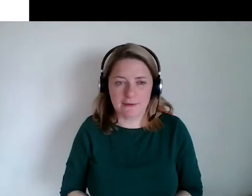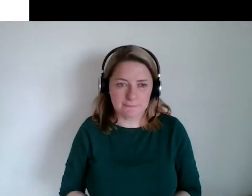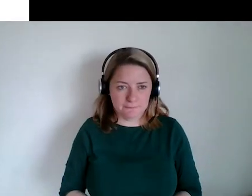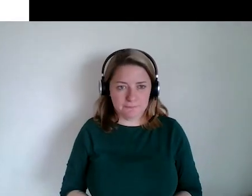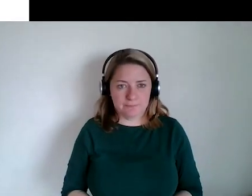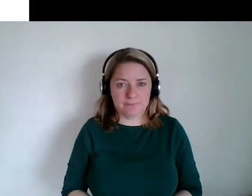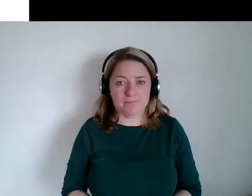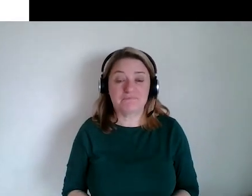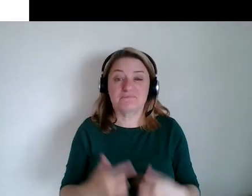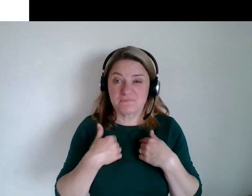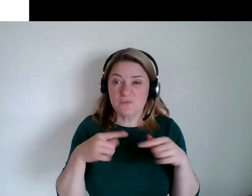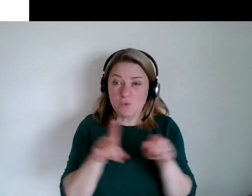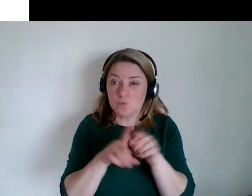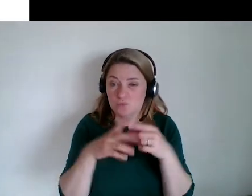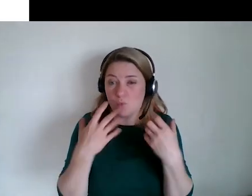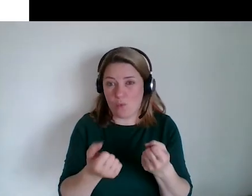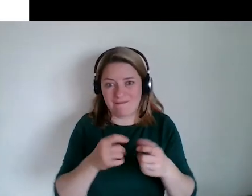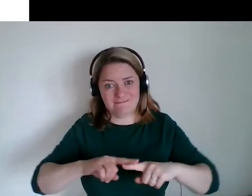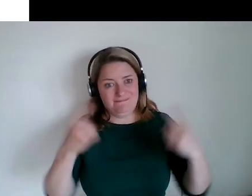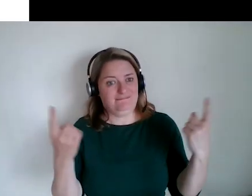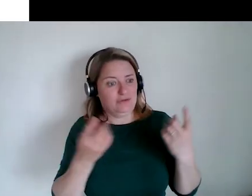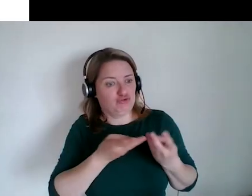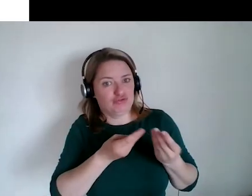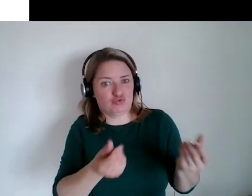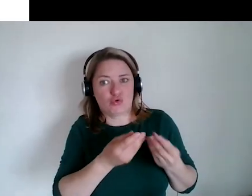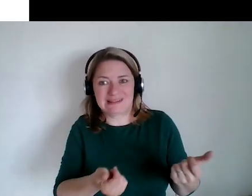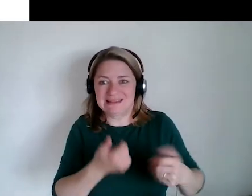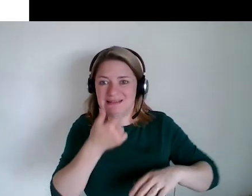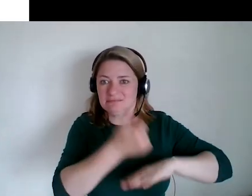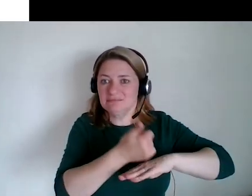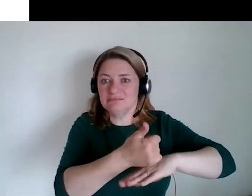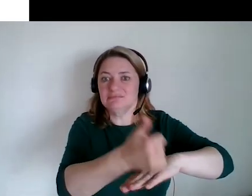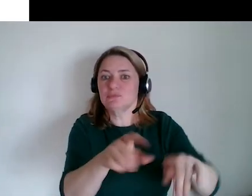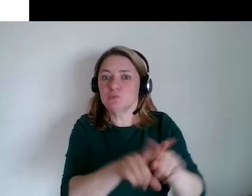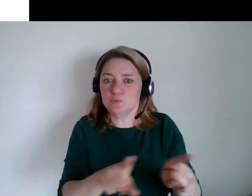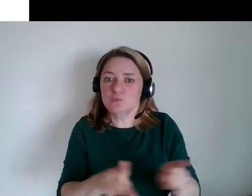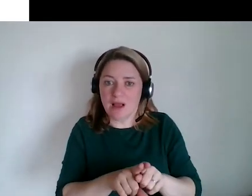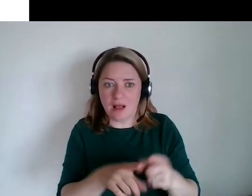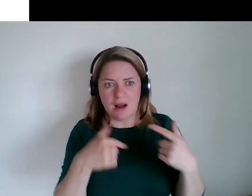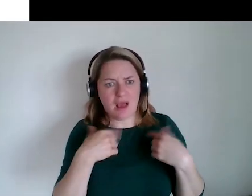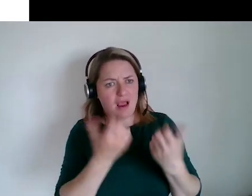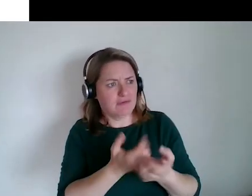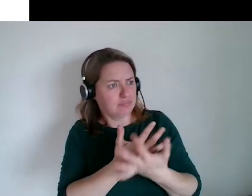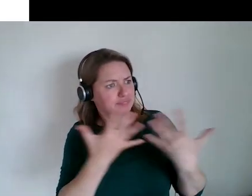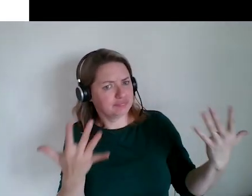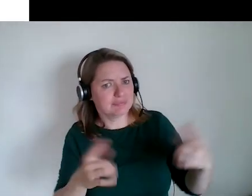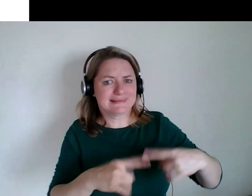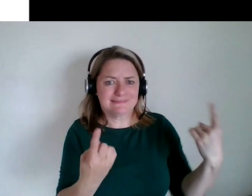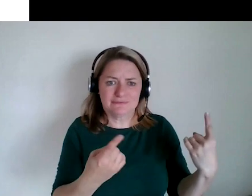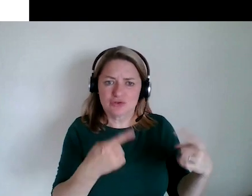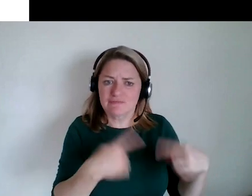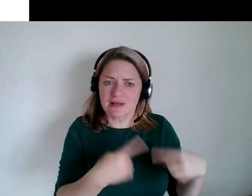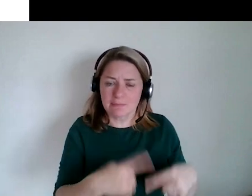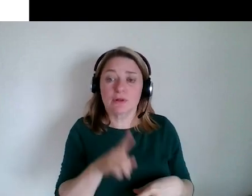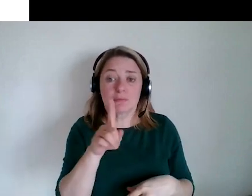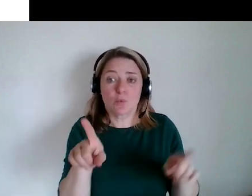We're also supporting you by generating a set of resources. We've got a host of different resources available, including a